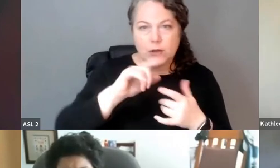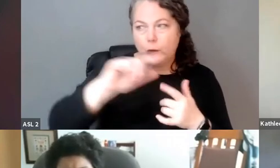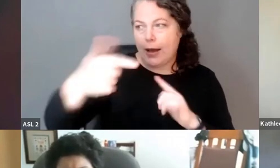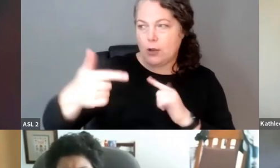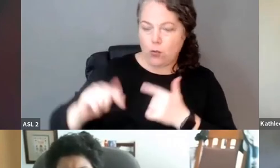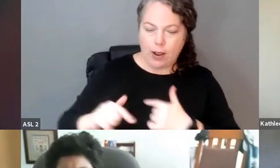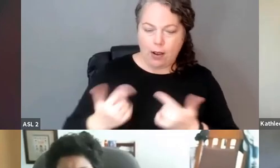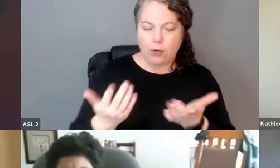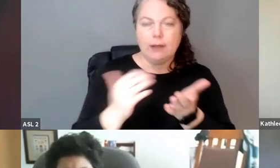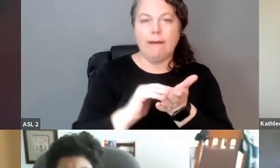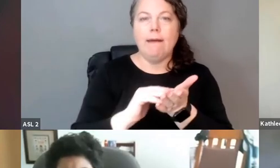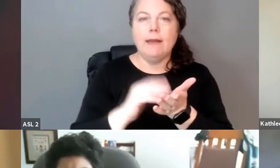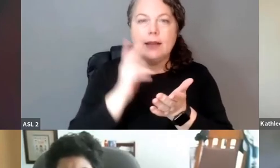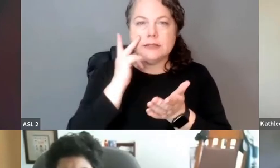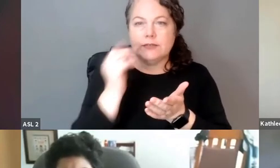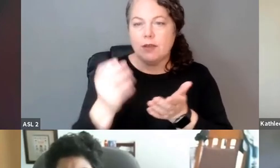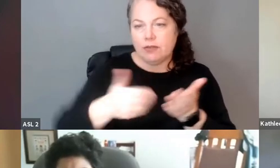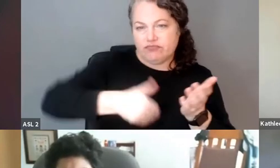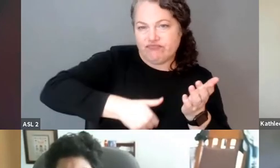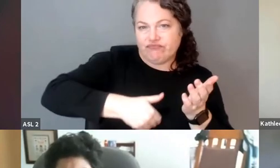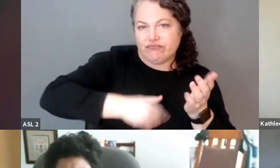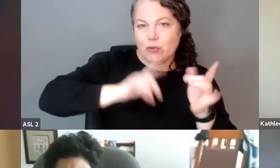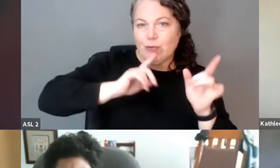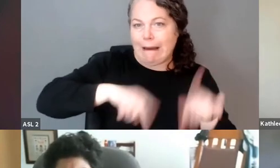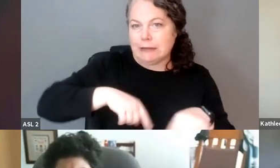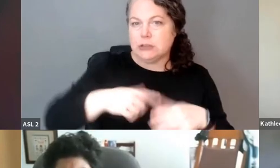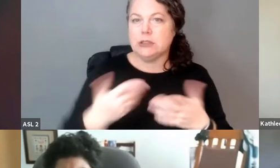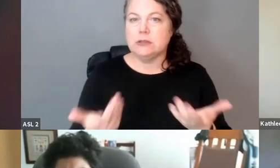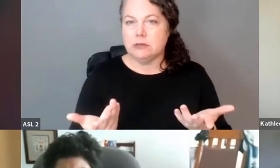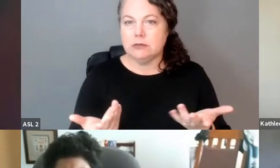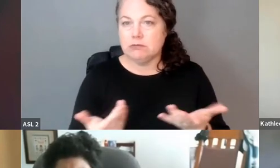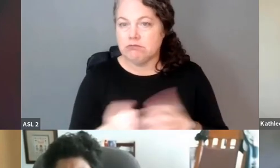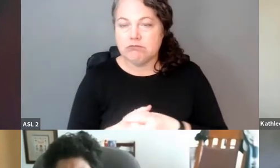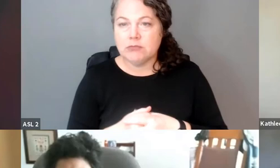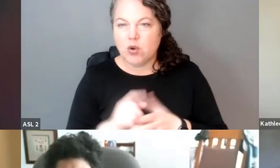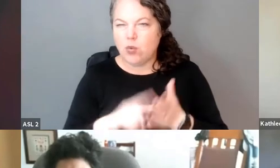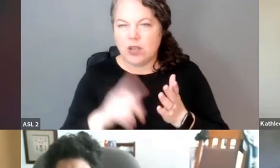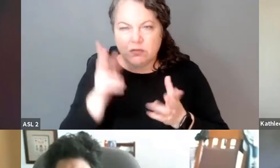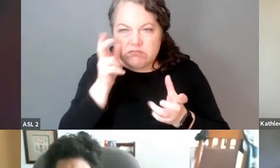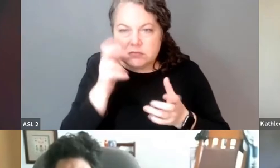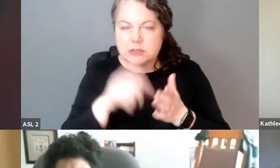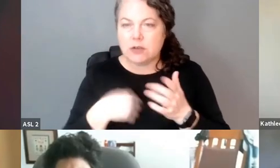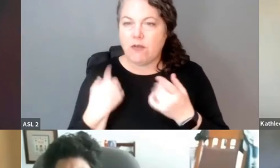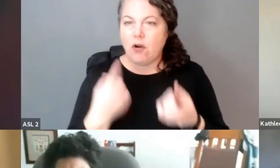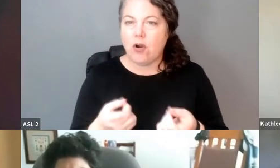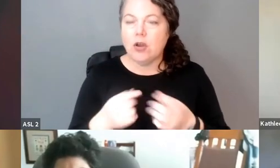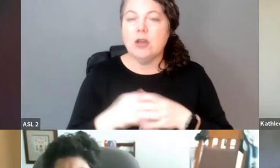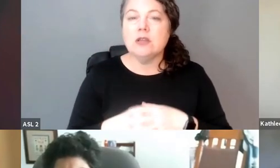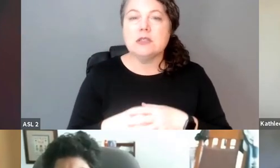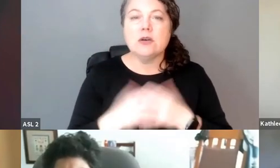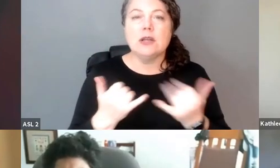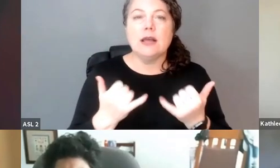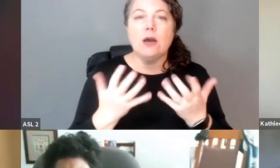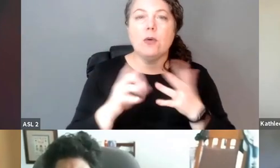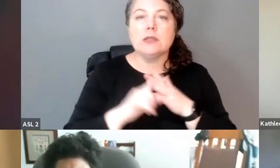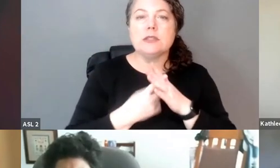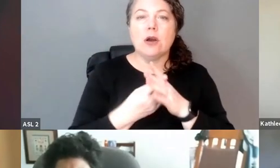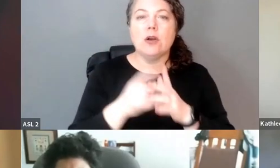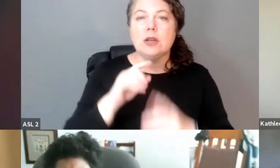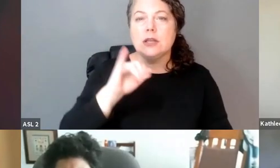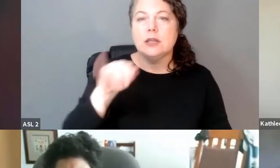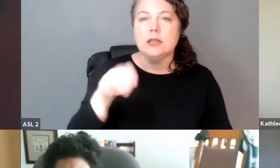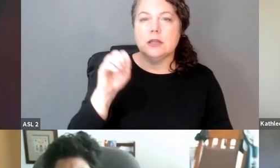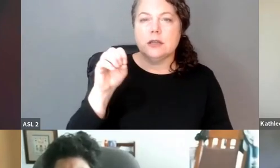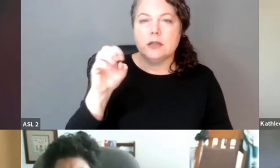see if you have some immediate reaction to any of what you've heard so far today. So I'm going to start with Jess